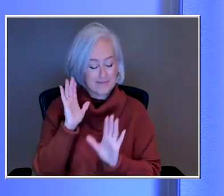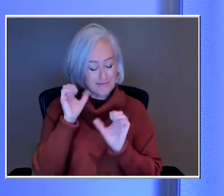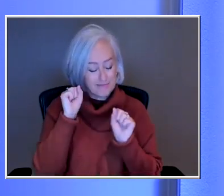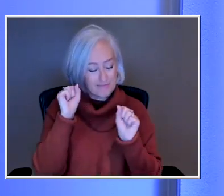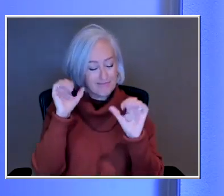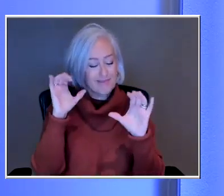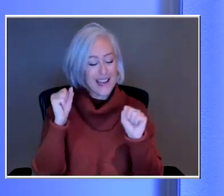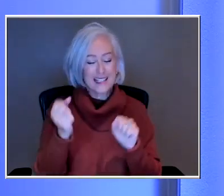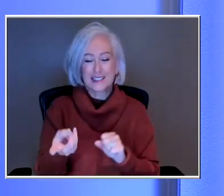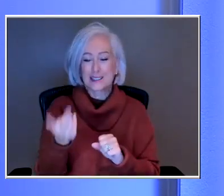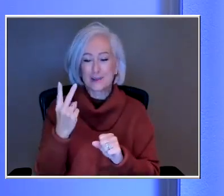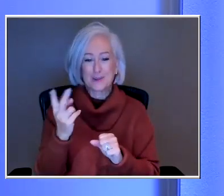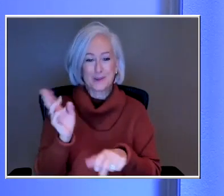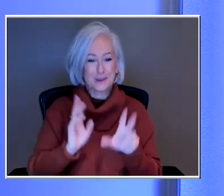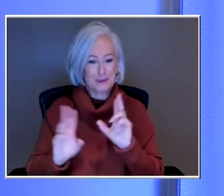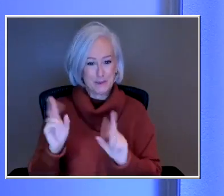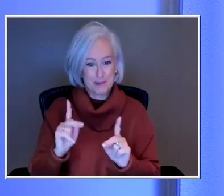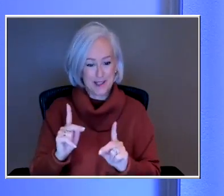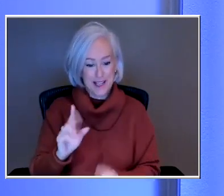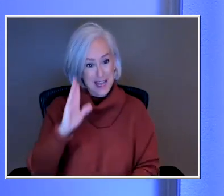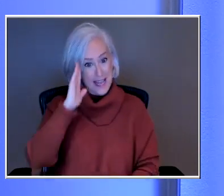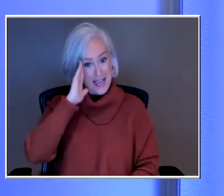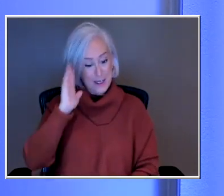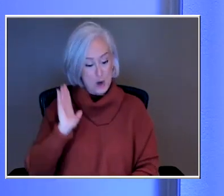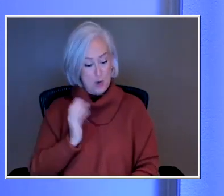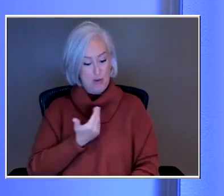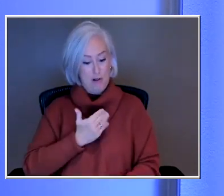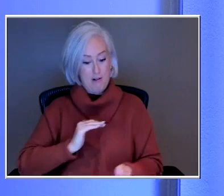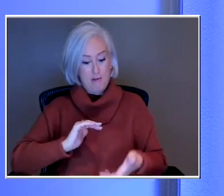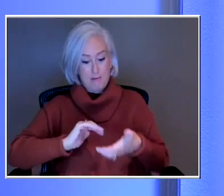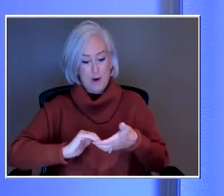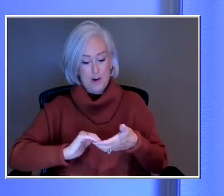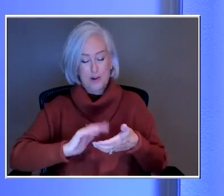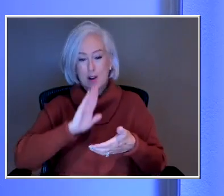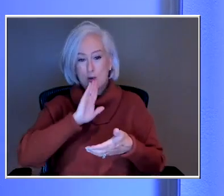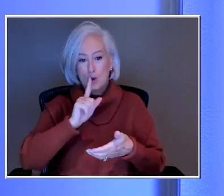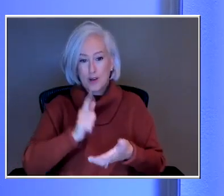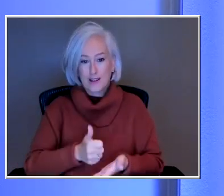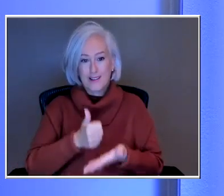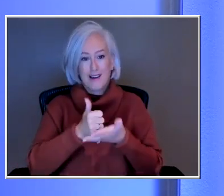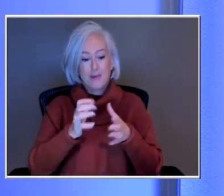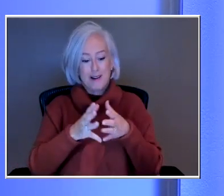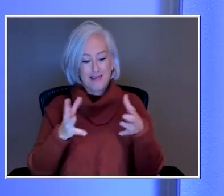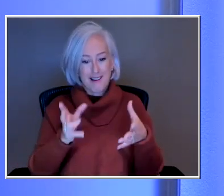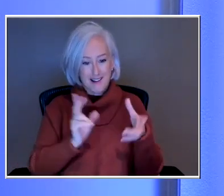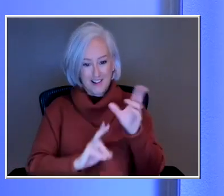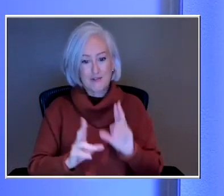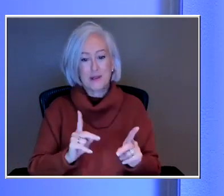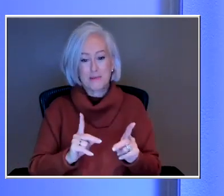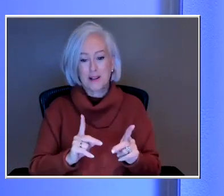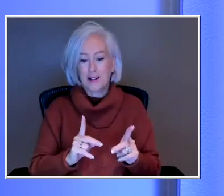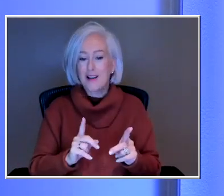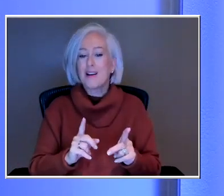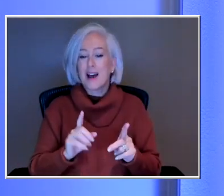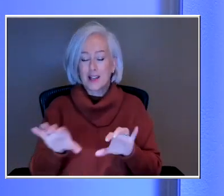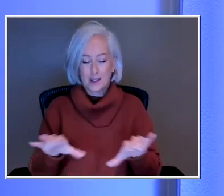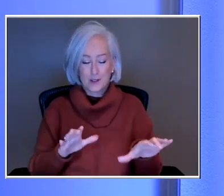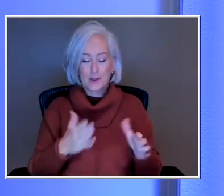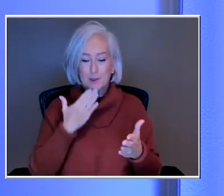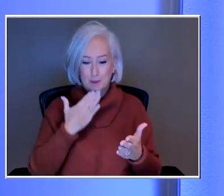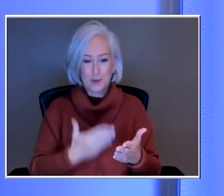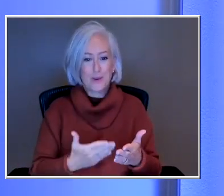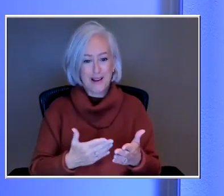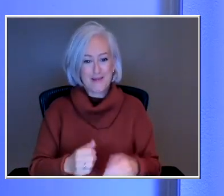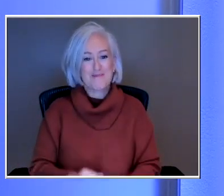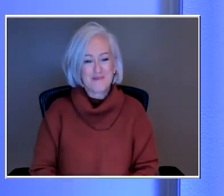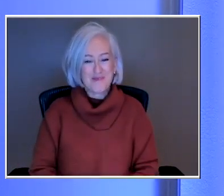this partnership will go a long way and will help a lot of people, most importantly. A big full circle moment to have them with us. It feels really, really